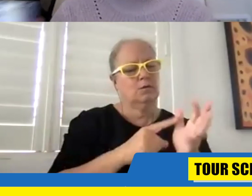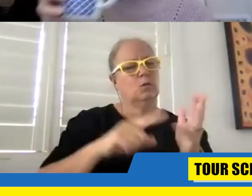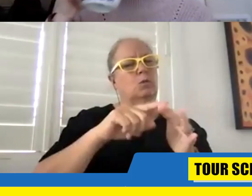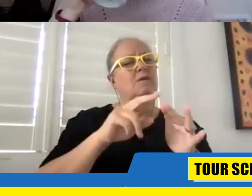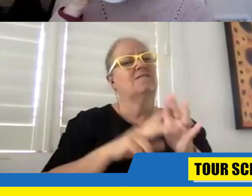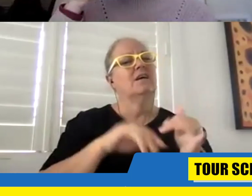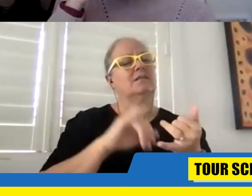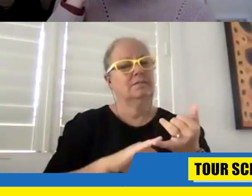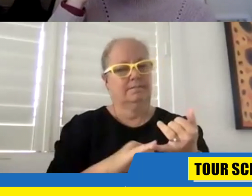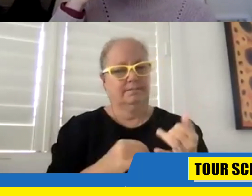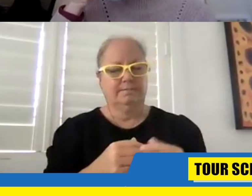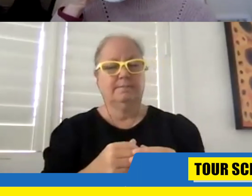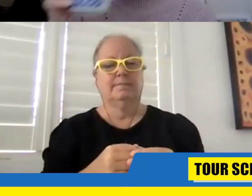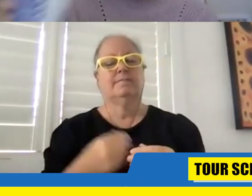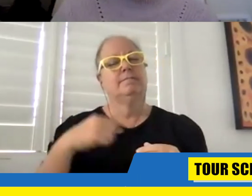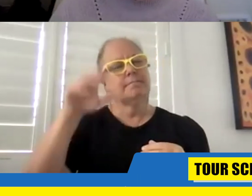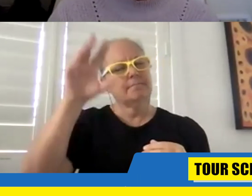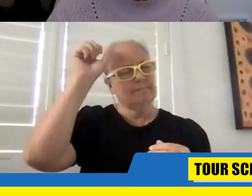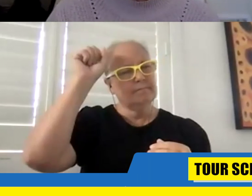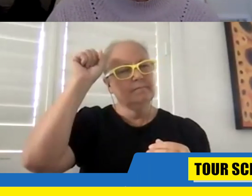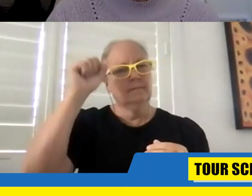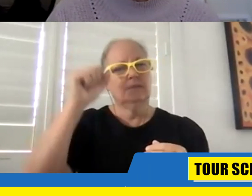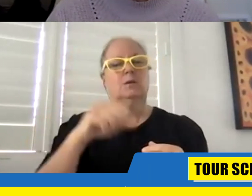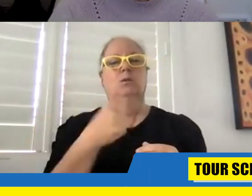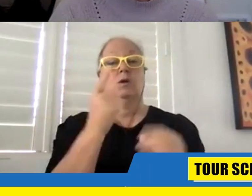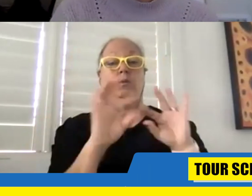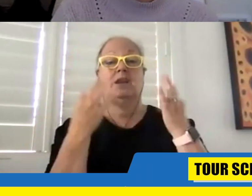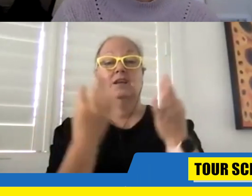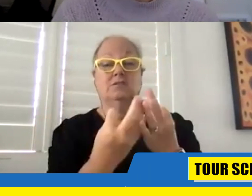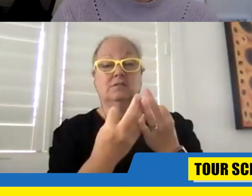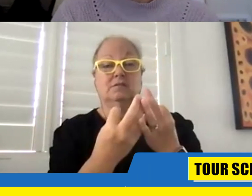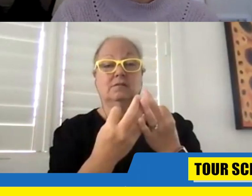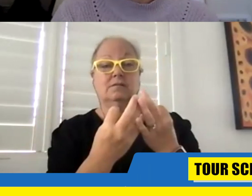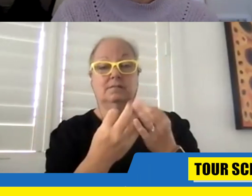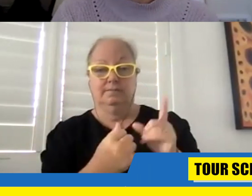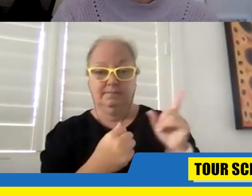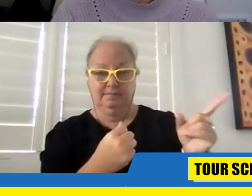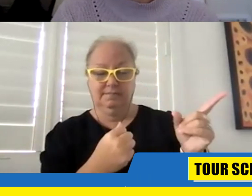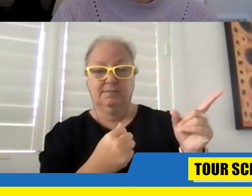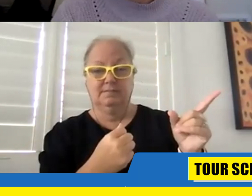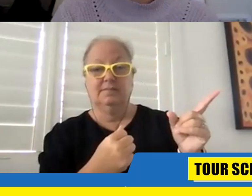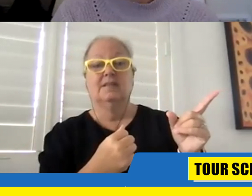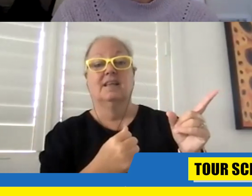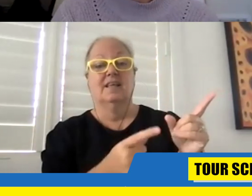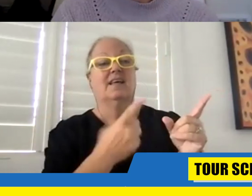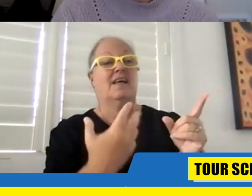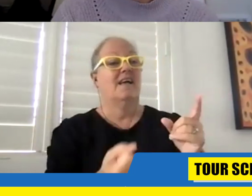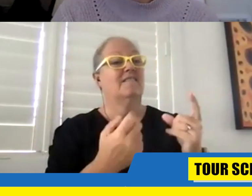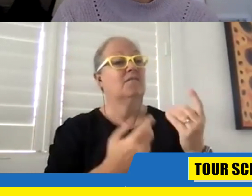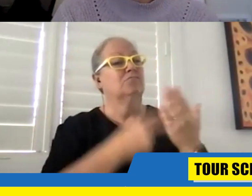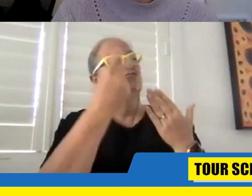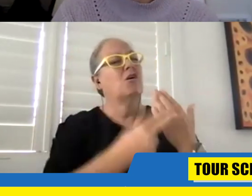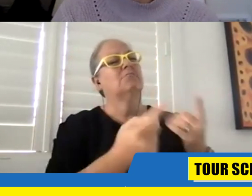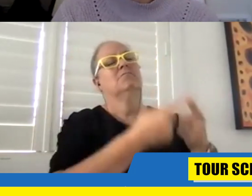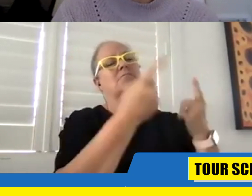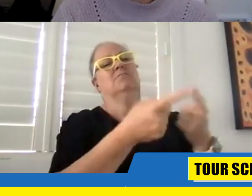Once upon a time, we had a situation where we had an organisation who programmed much of the town, and we had a